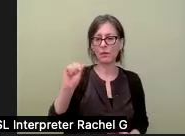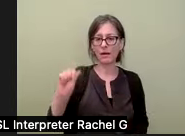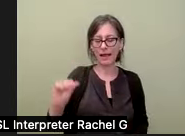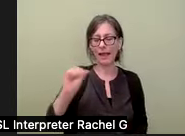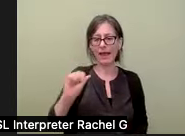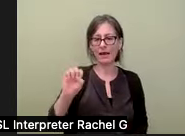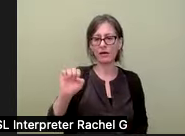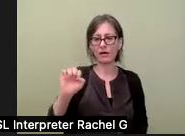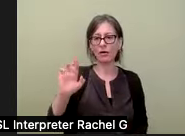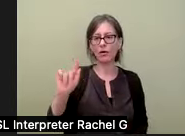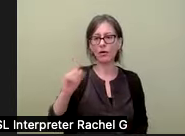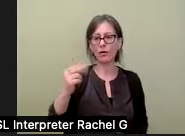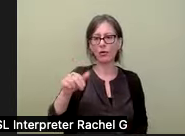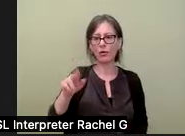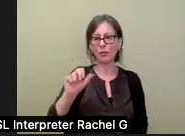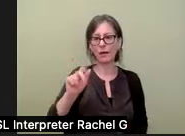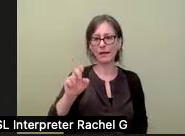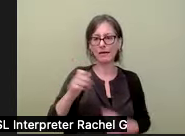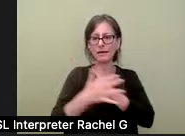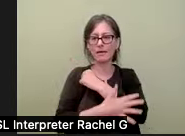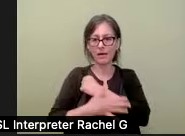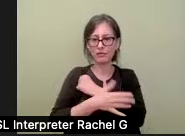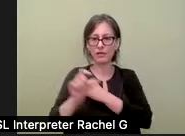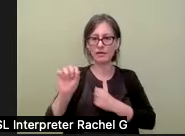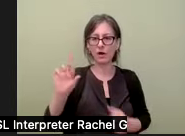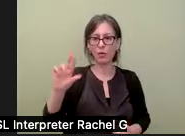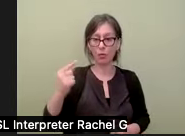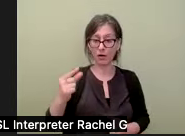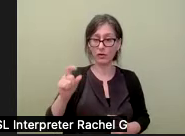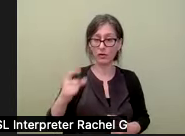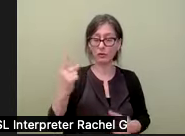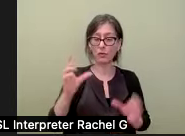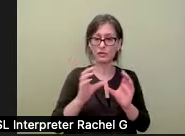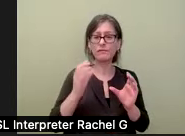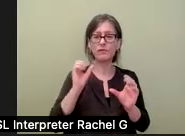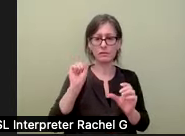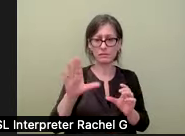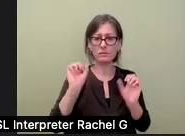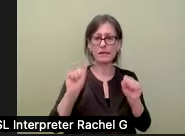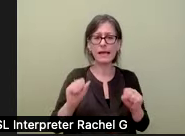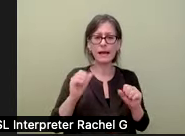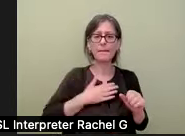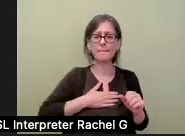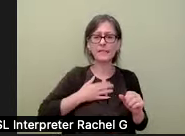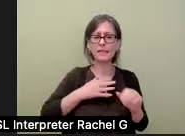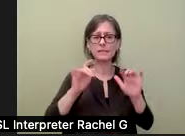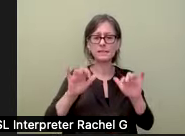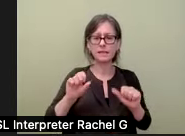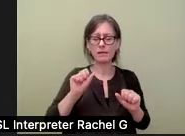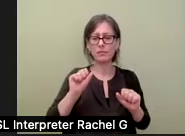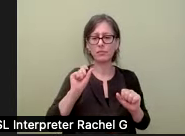info@earthquakecountry.org, if you need a certificate, we can send one to you. Thank you. But do keep putting your questions in the